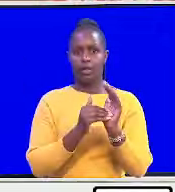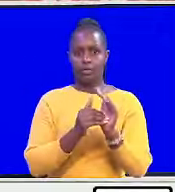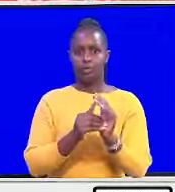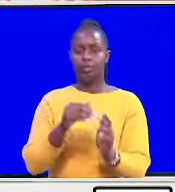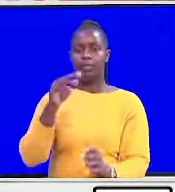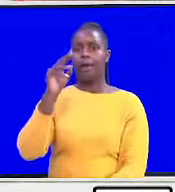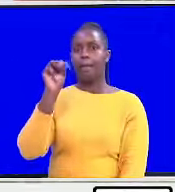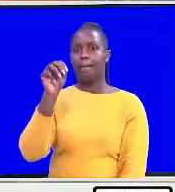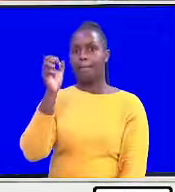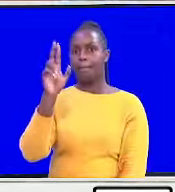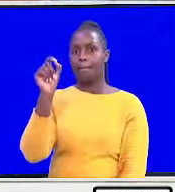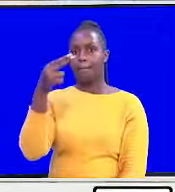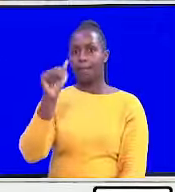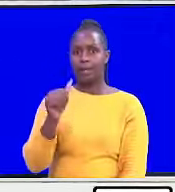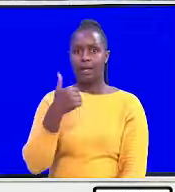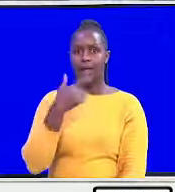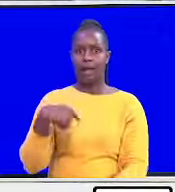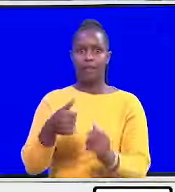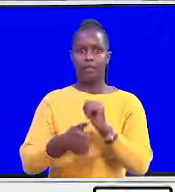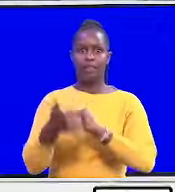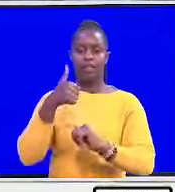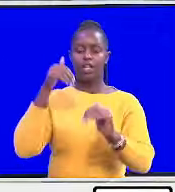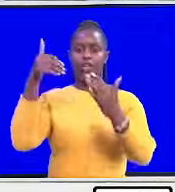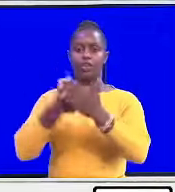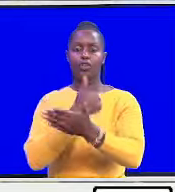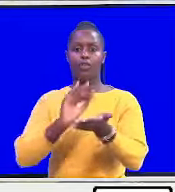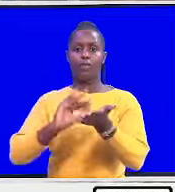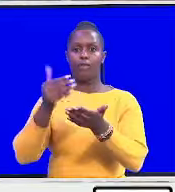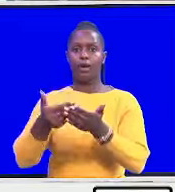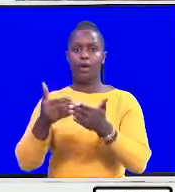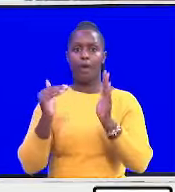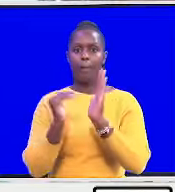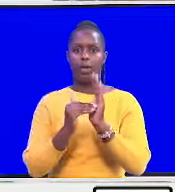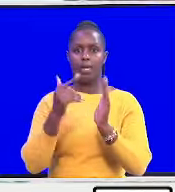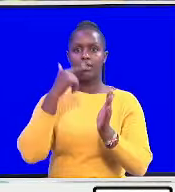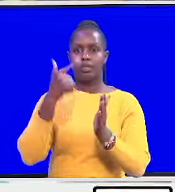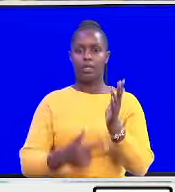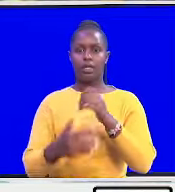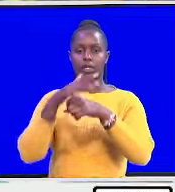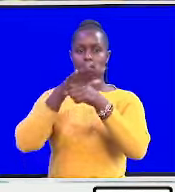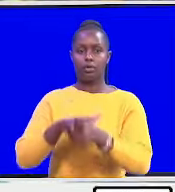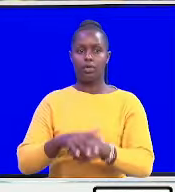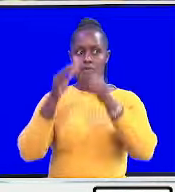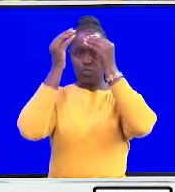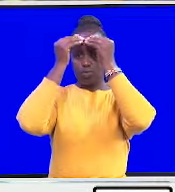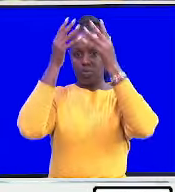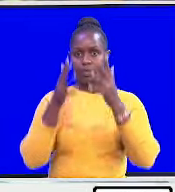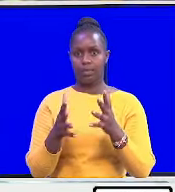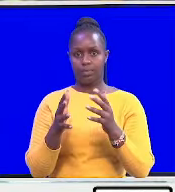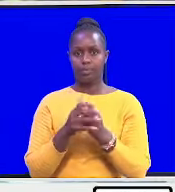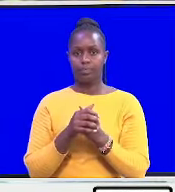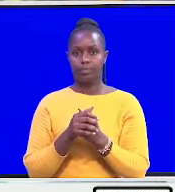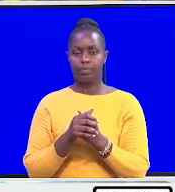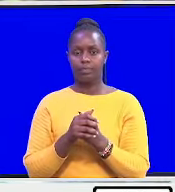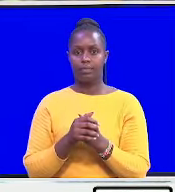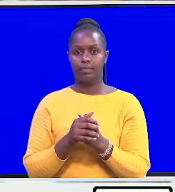Martha Karua has rejected the new funding model, saying it discriminates learners. Just as Kenyans rejected the